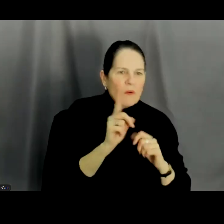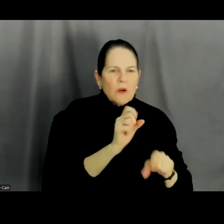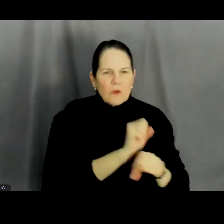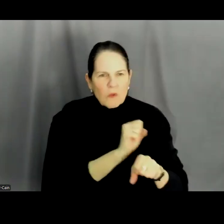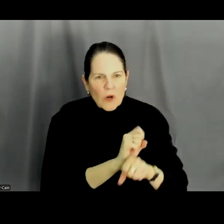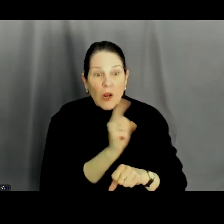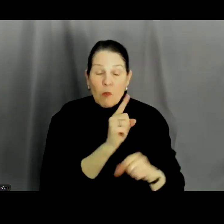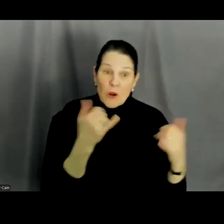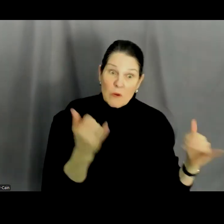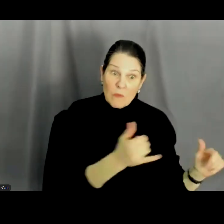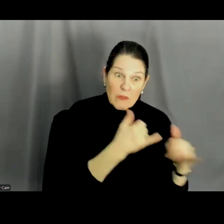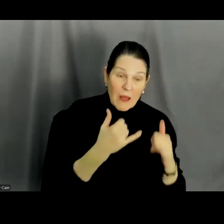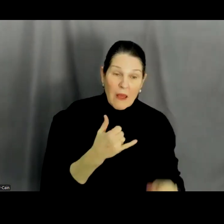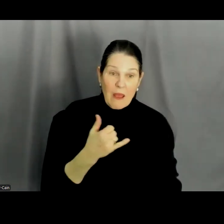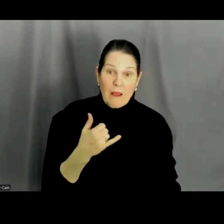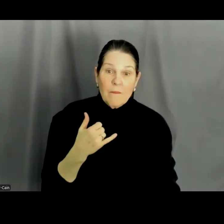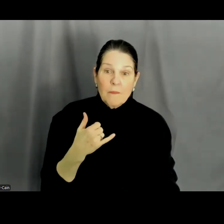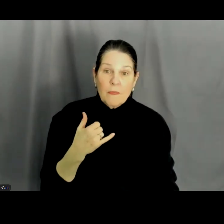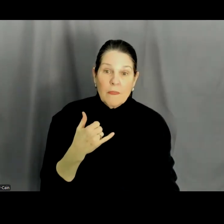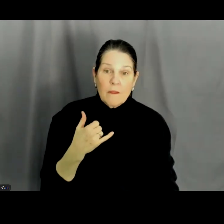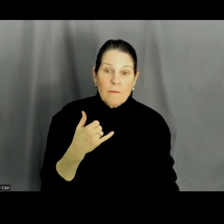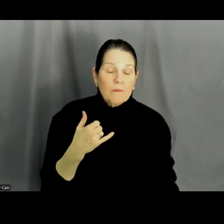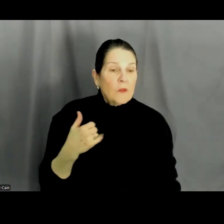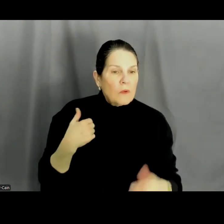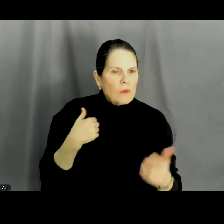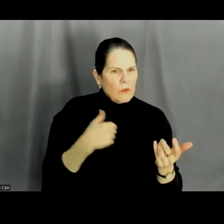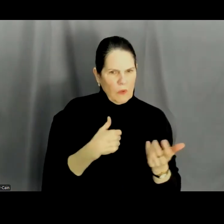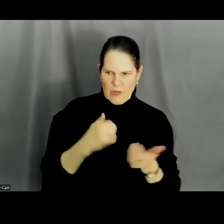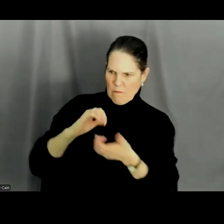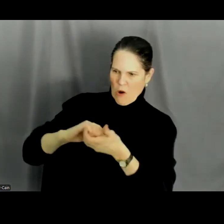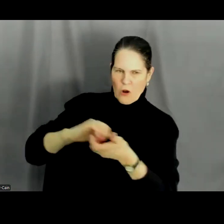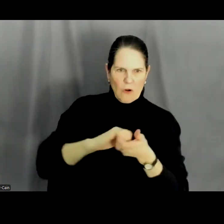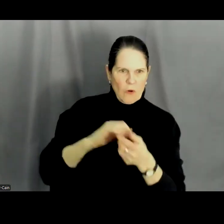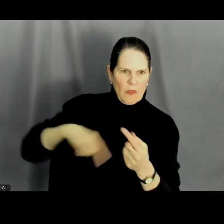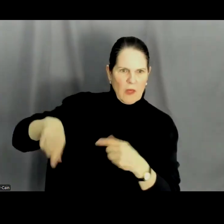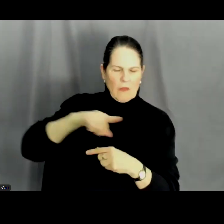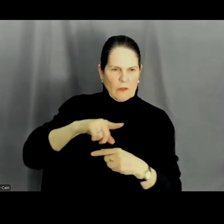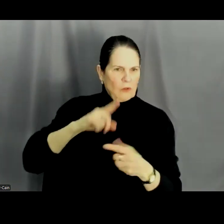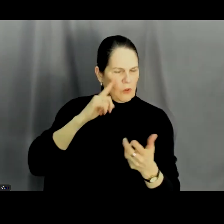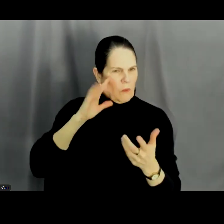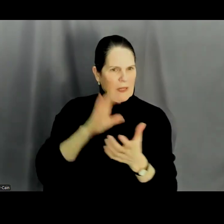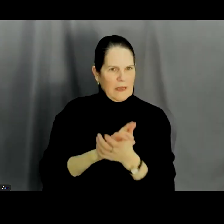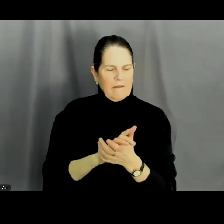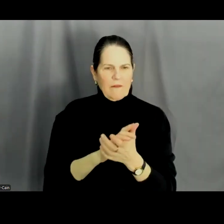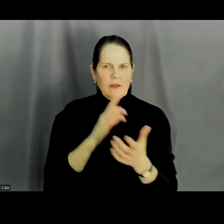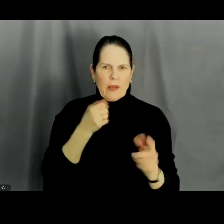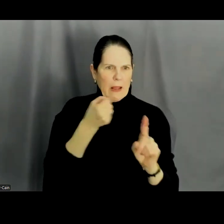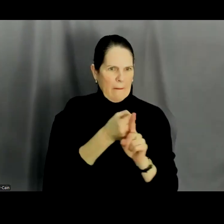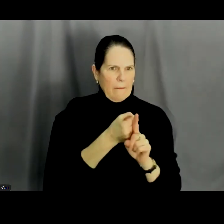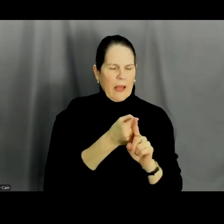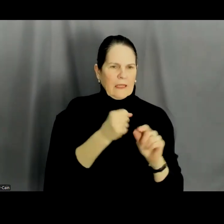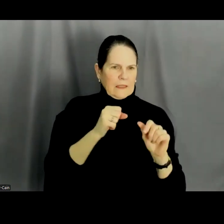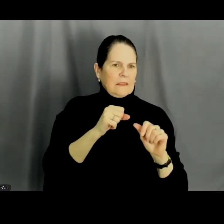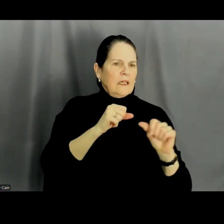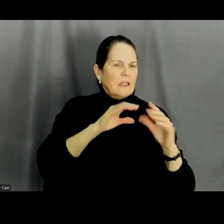advocate alongside partners on issues that we believe impact the health of communities, and that includes some of the things that were named as a part of